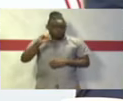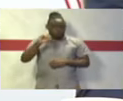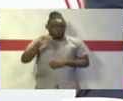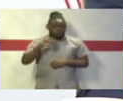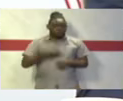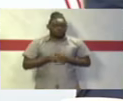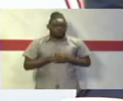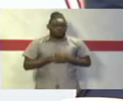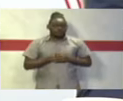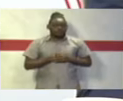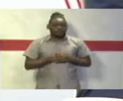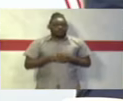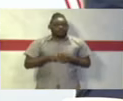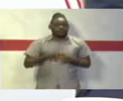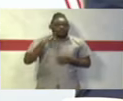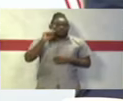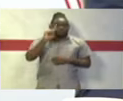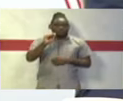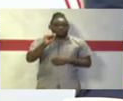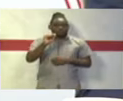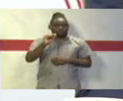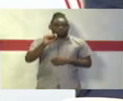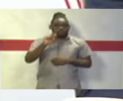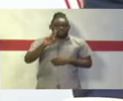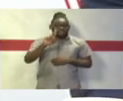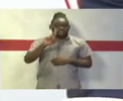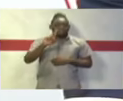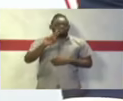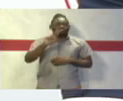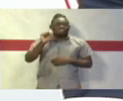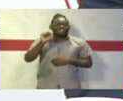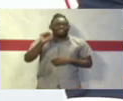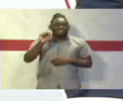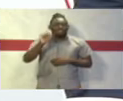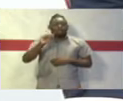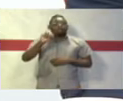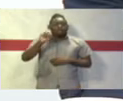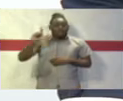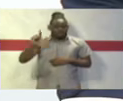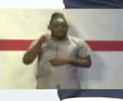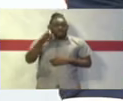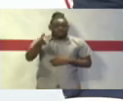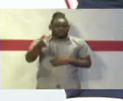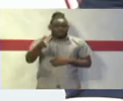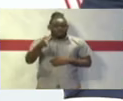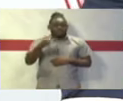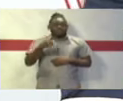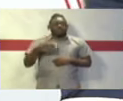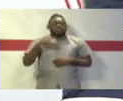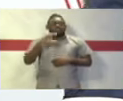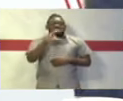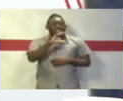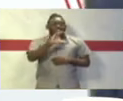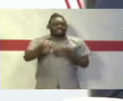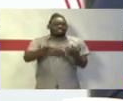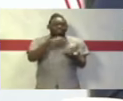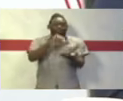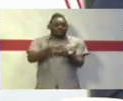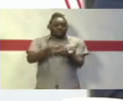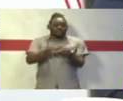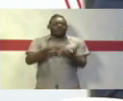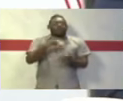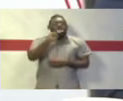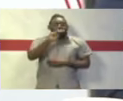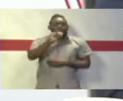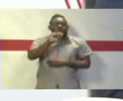on Fridays and Saturdays, and the Center Point Mall on Fridays and Saturdays. Some of the highlights, though,